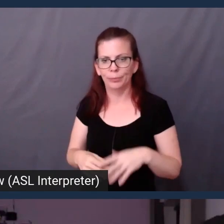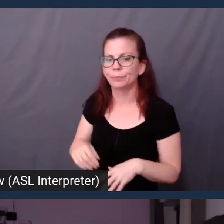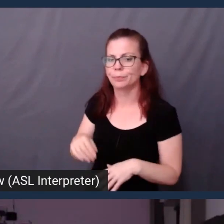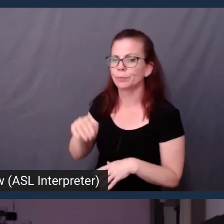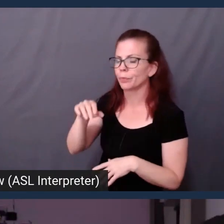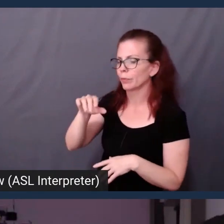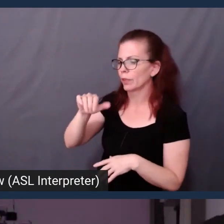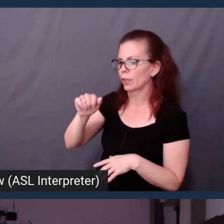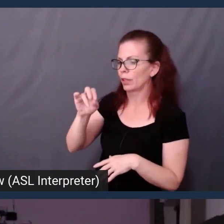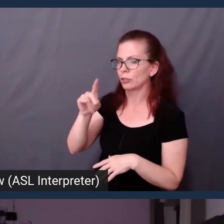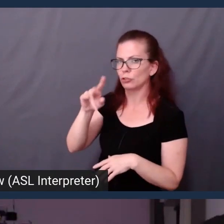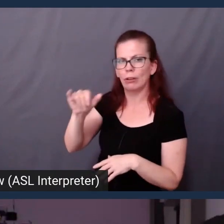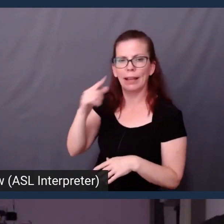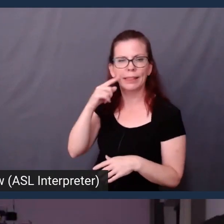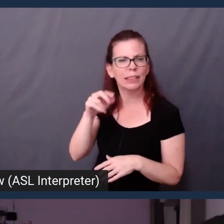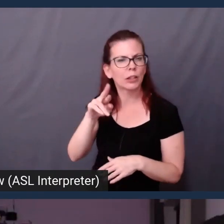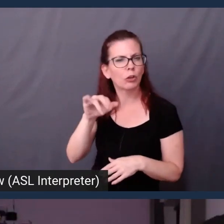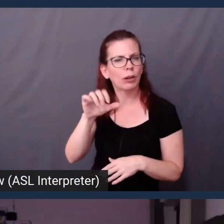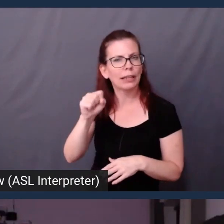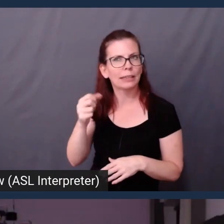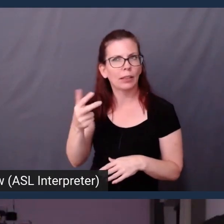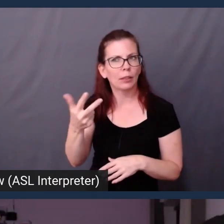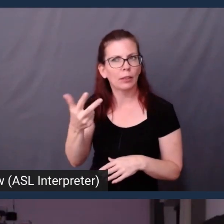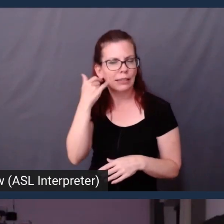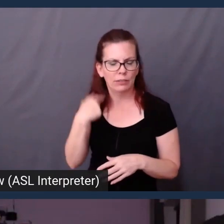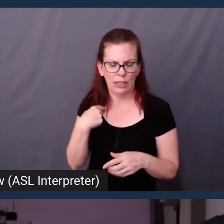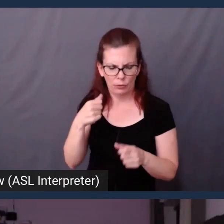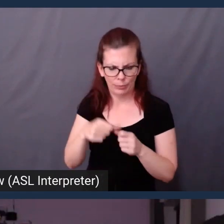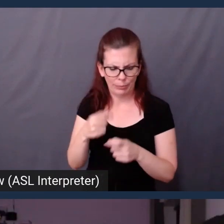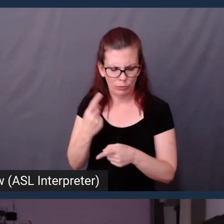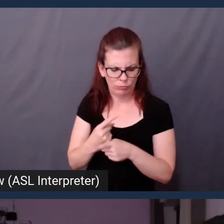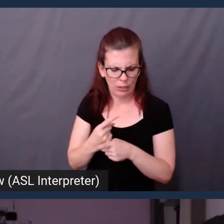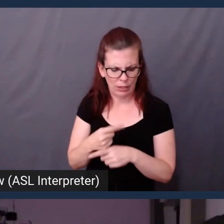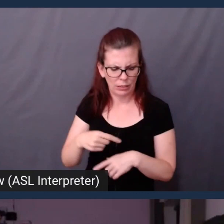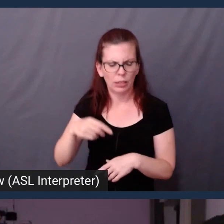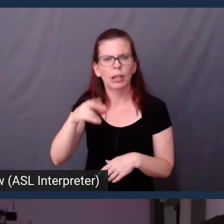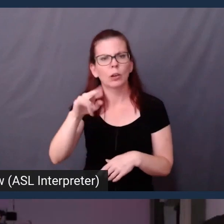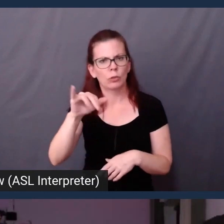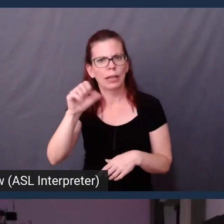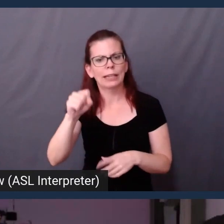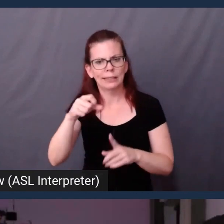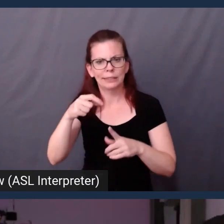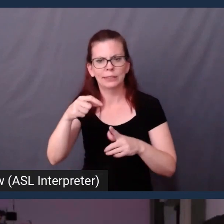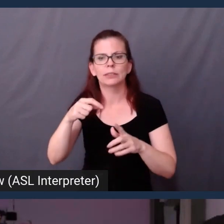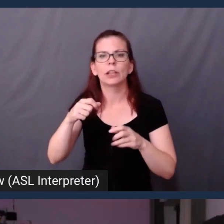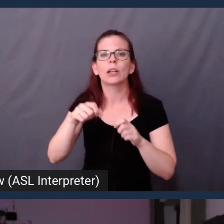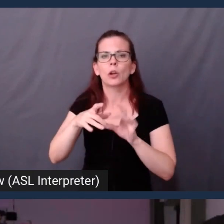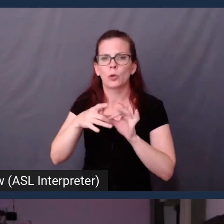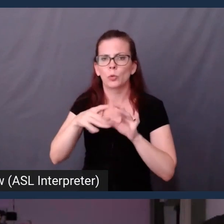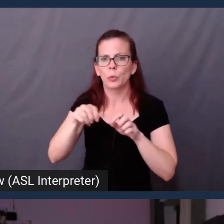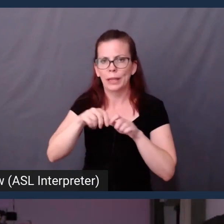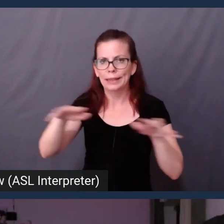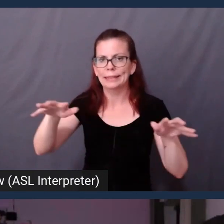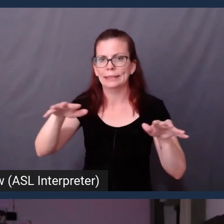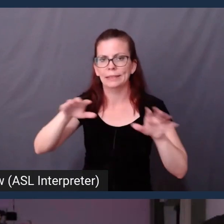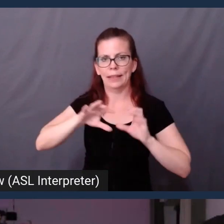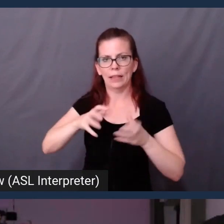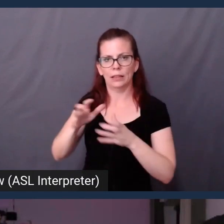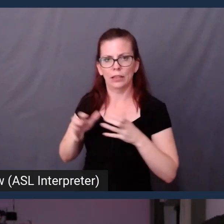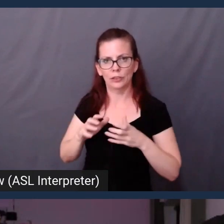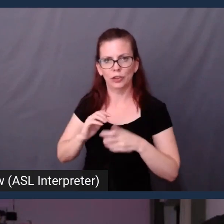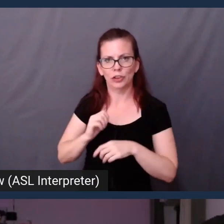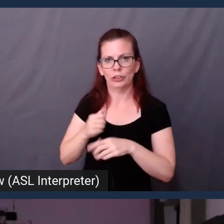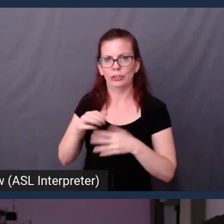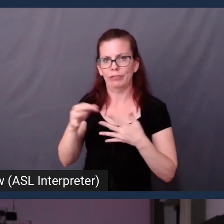I believe, if like my memory serves me right, the Redis released the kind of cluster feature where you can distribute